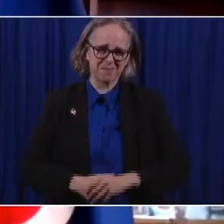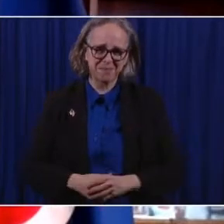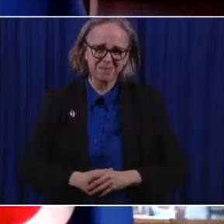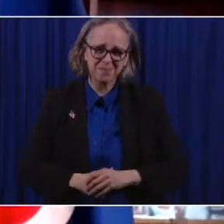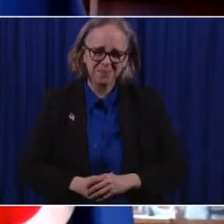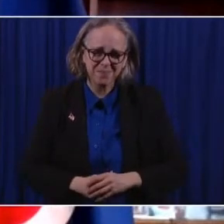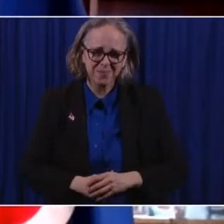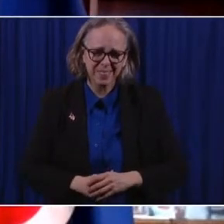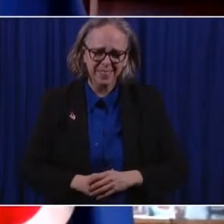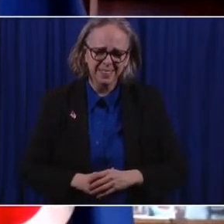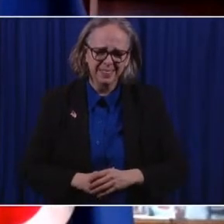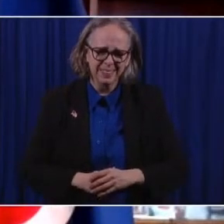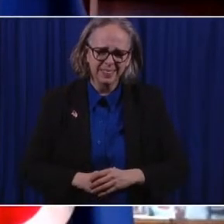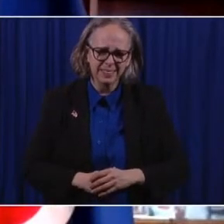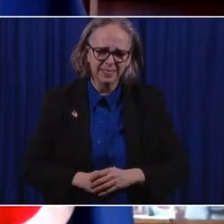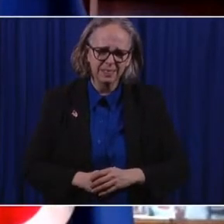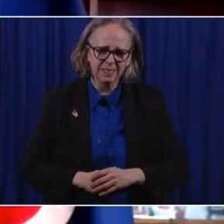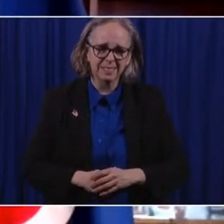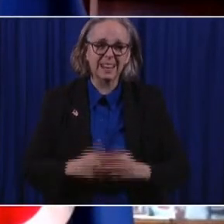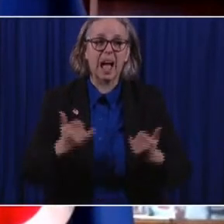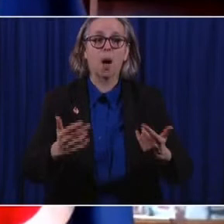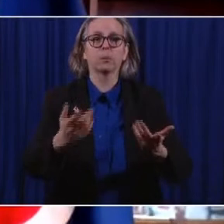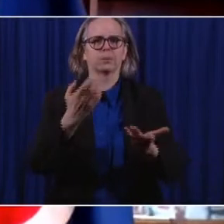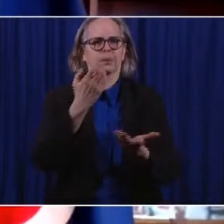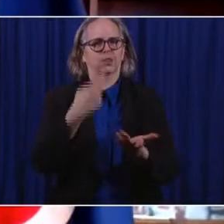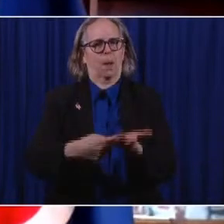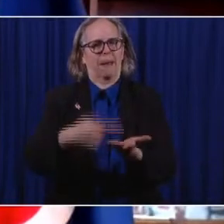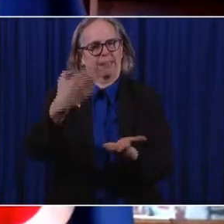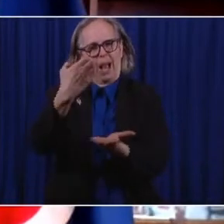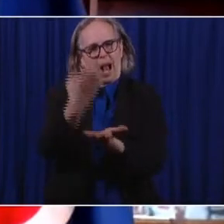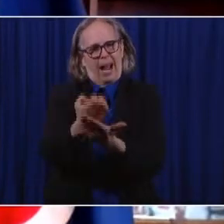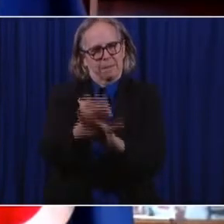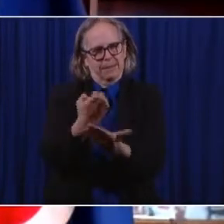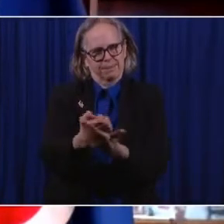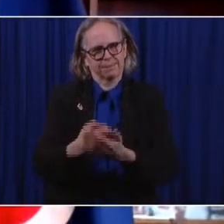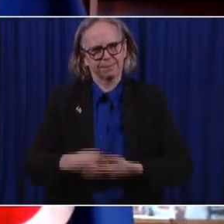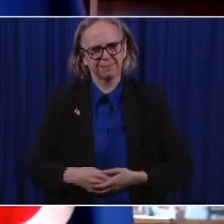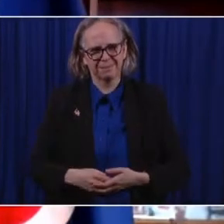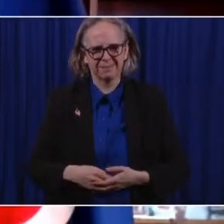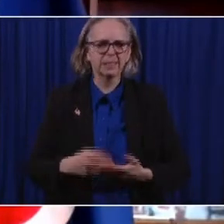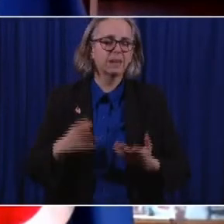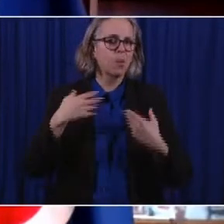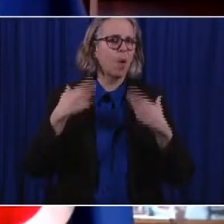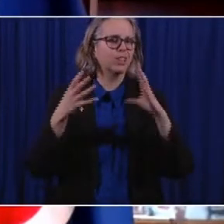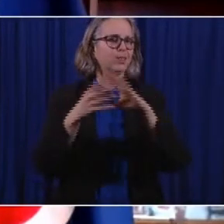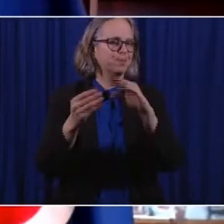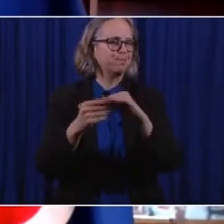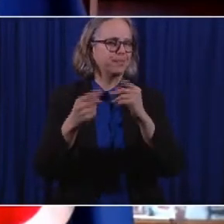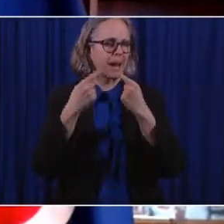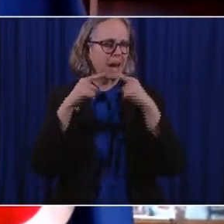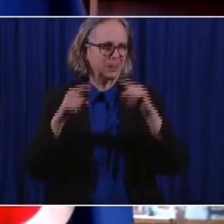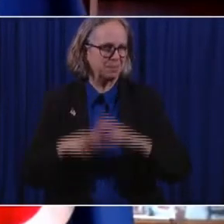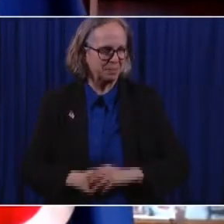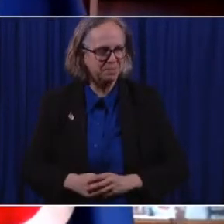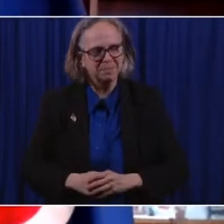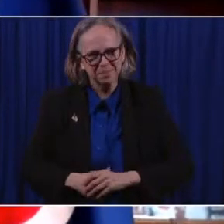Additionally, on the economic front, I have an announcement that I want to make regarding General